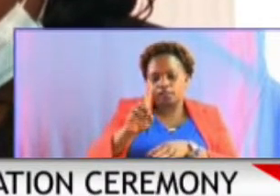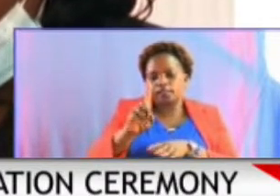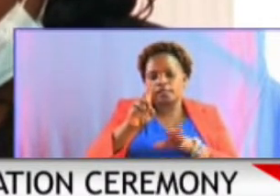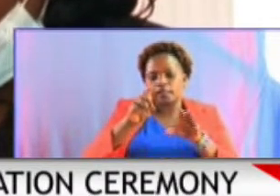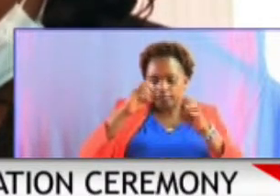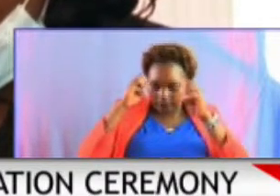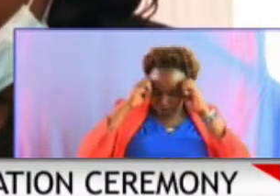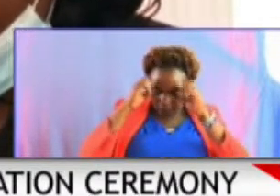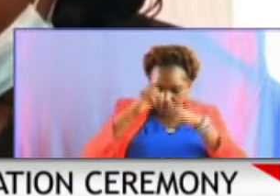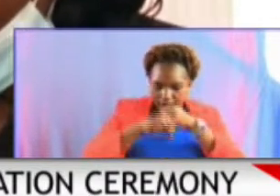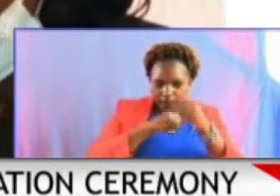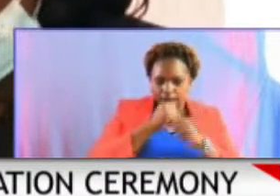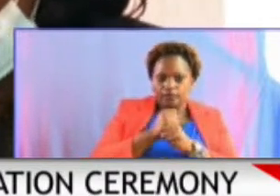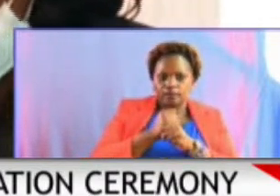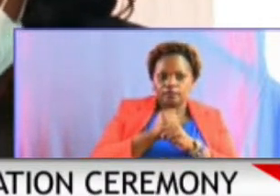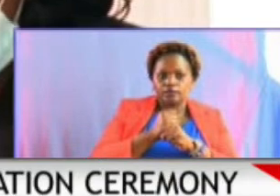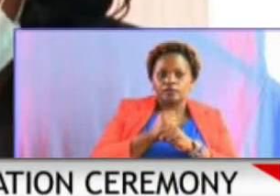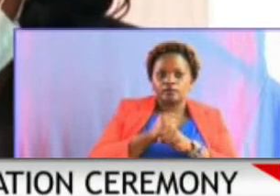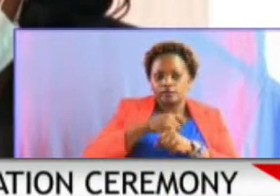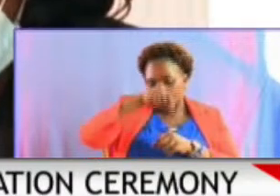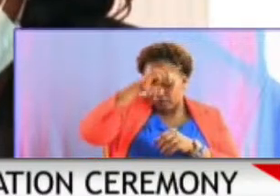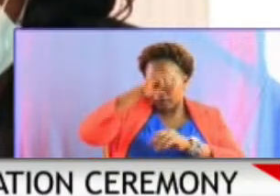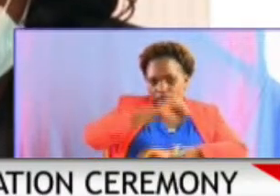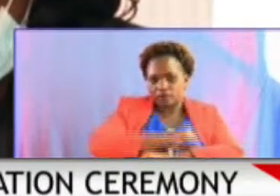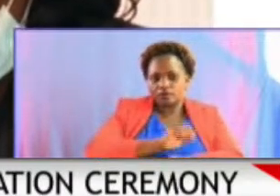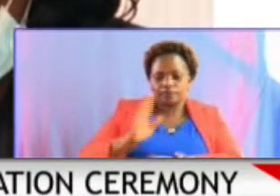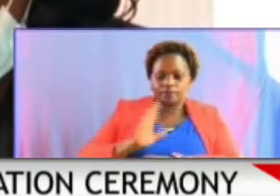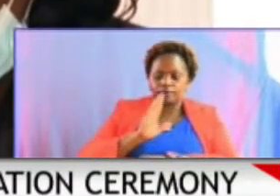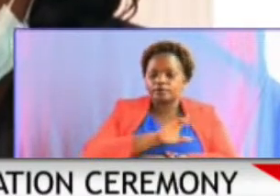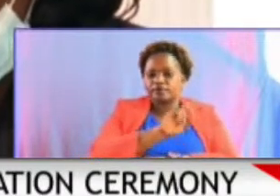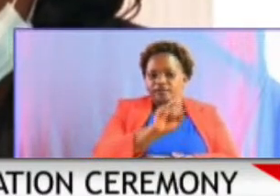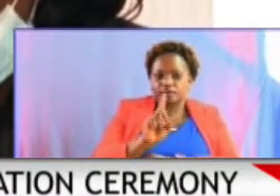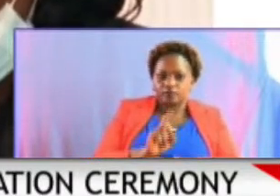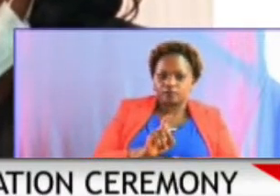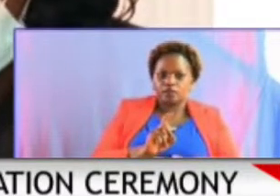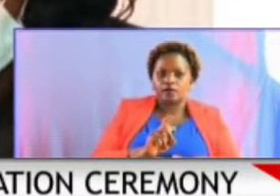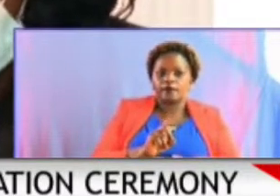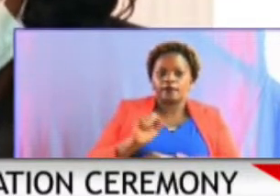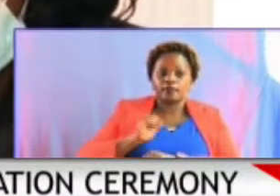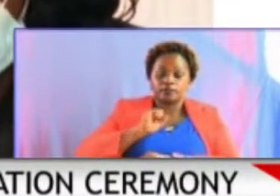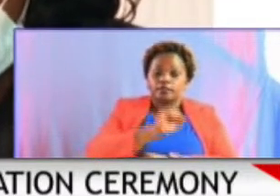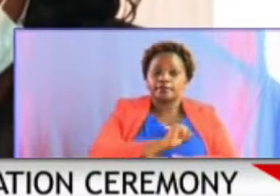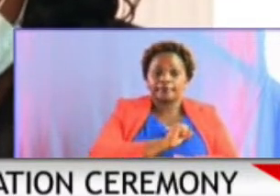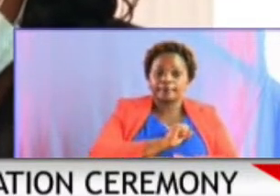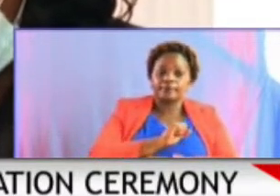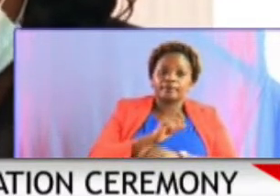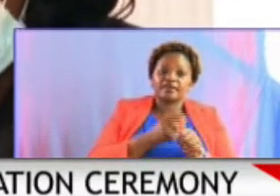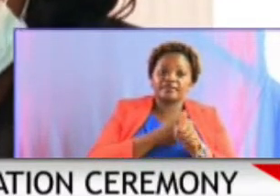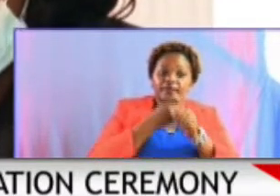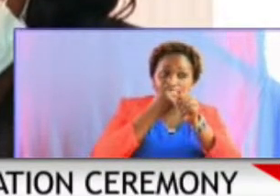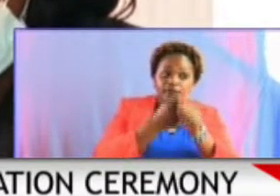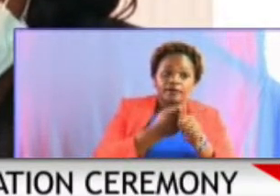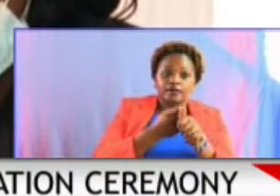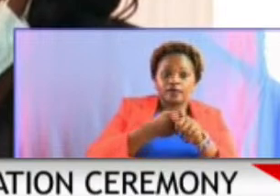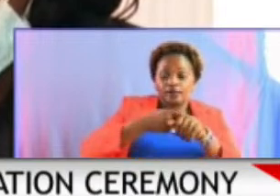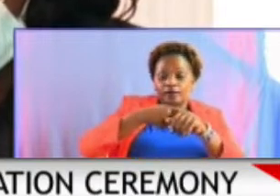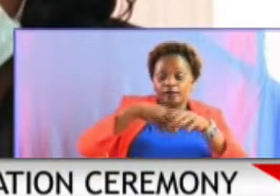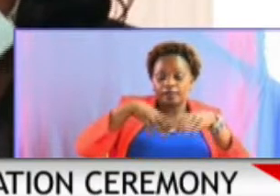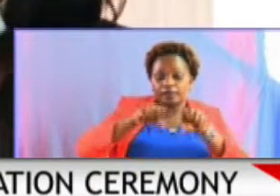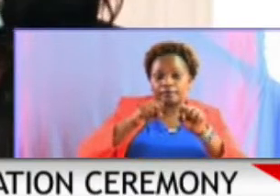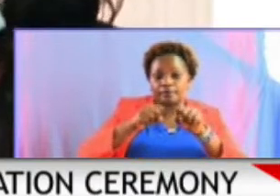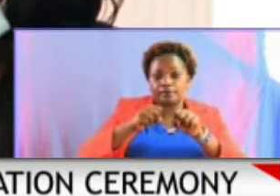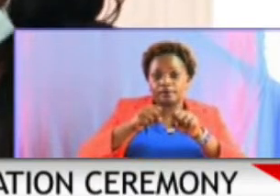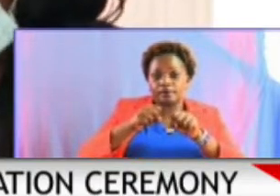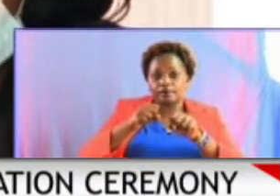2020-2021 academic year satisfied the School Board of Examiners and the Senate for the award of the Diploma in